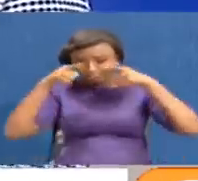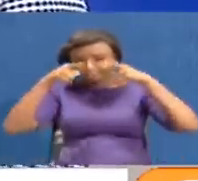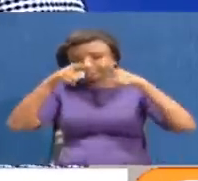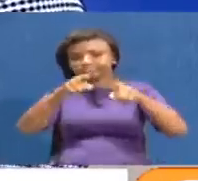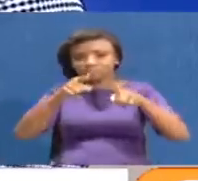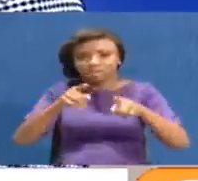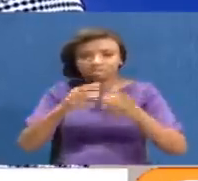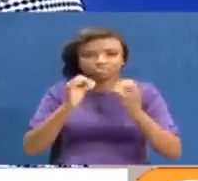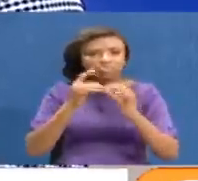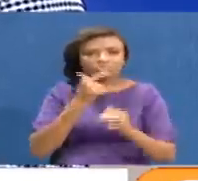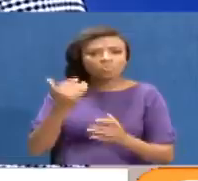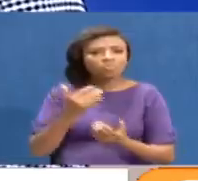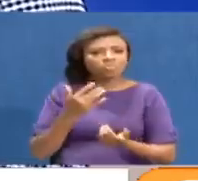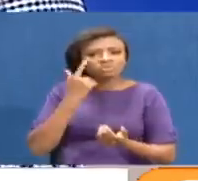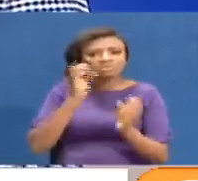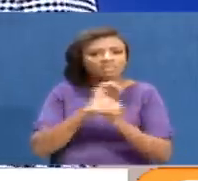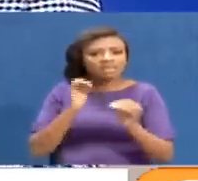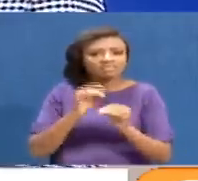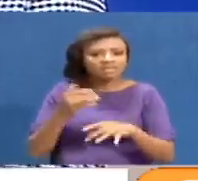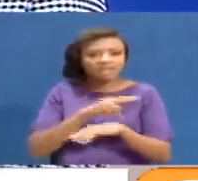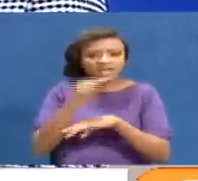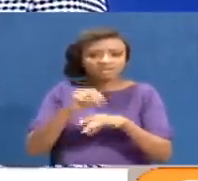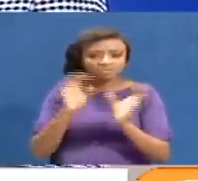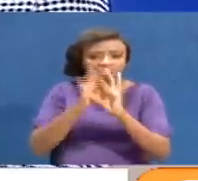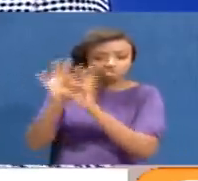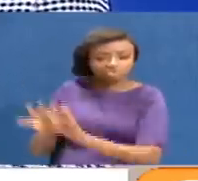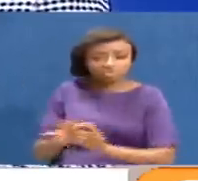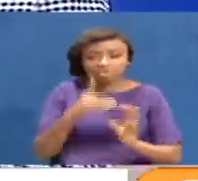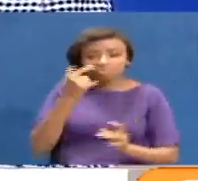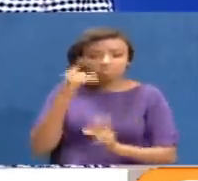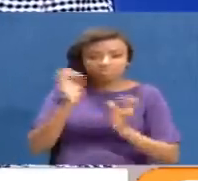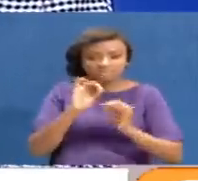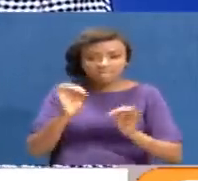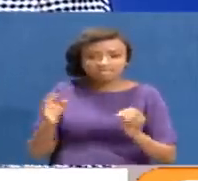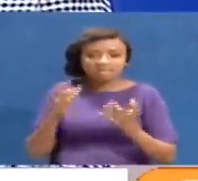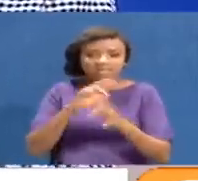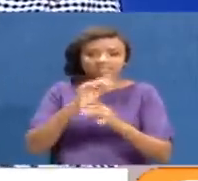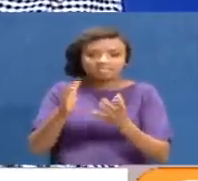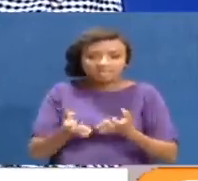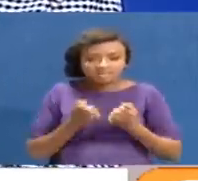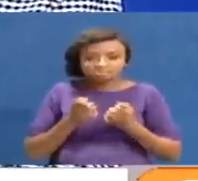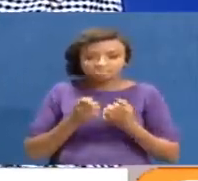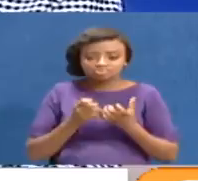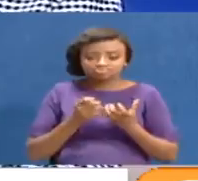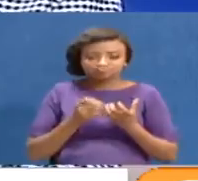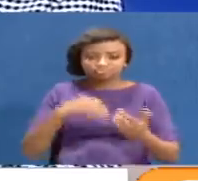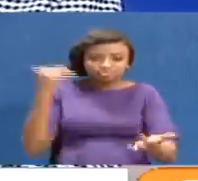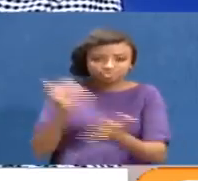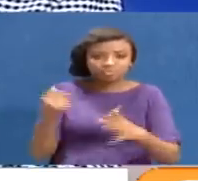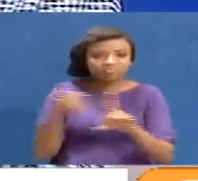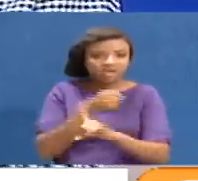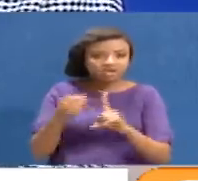see the need for national unity? Who would not see the need for avoiding violence at elections,